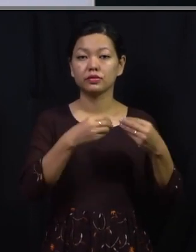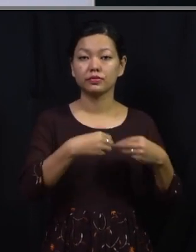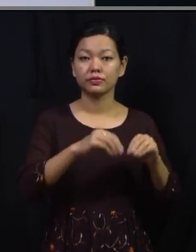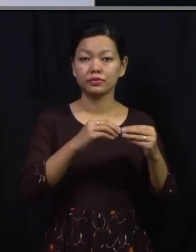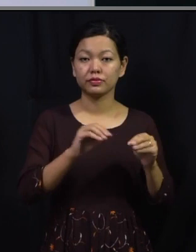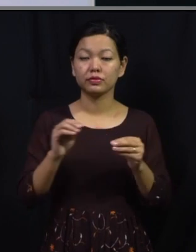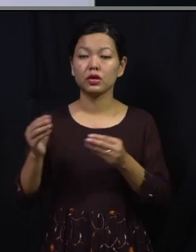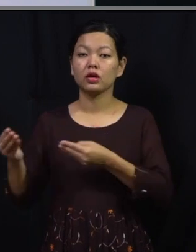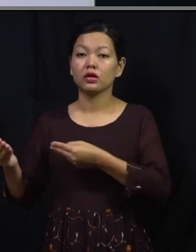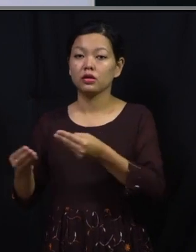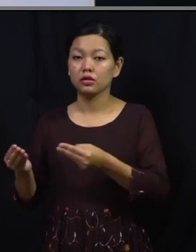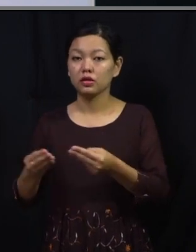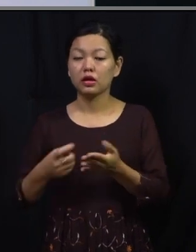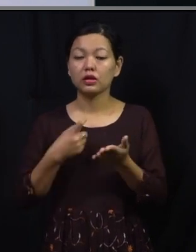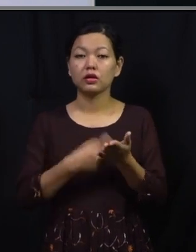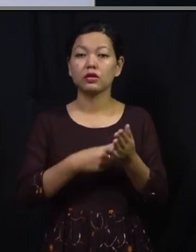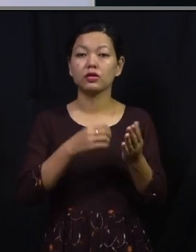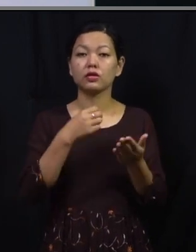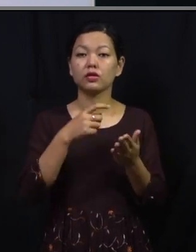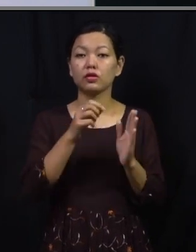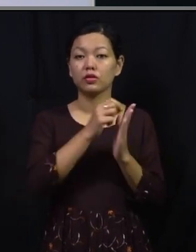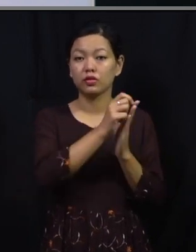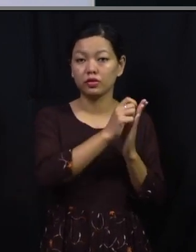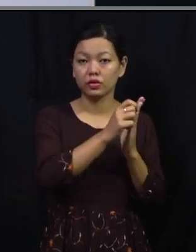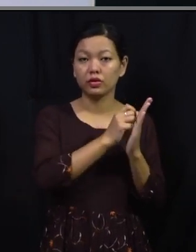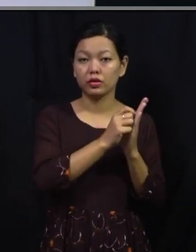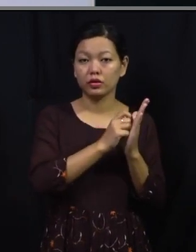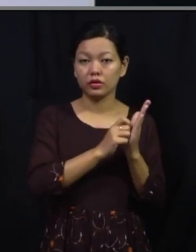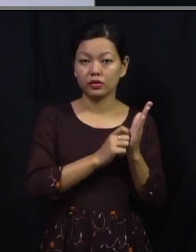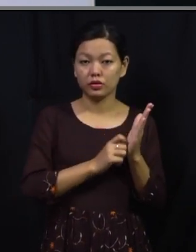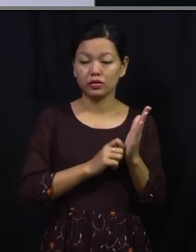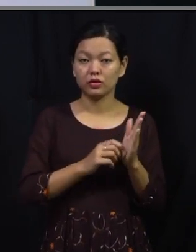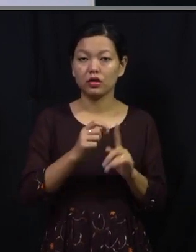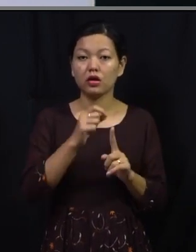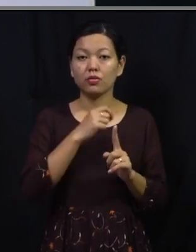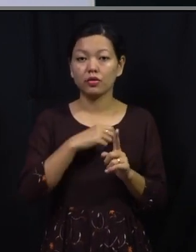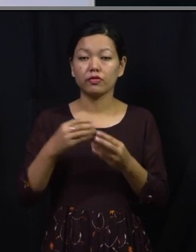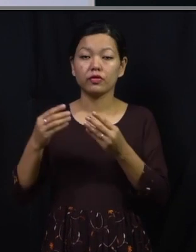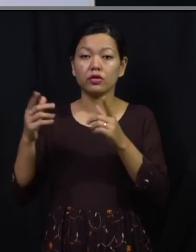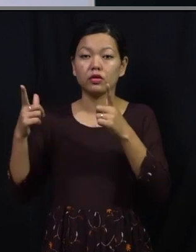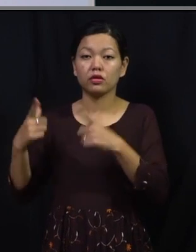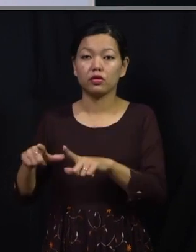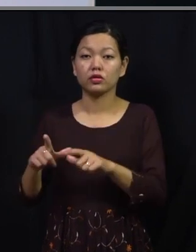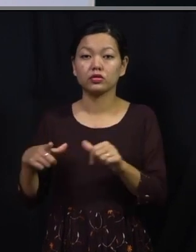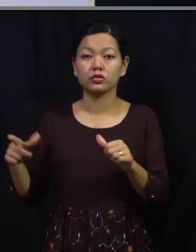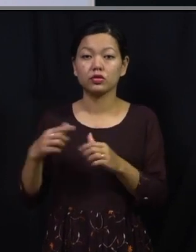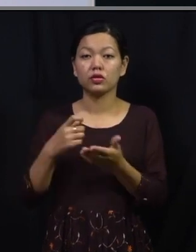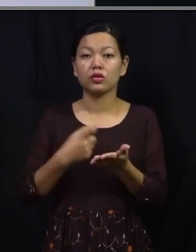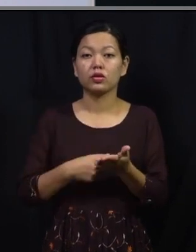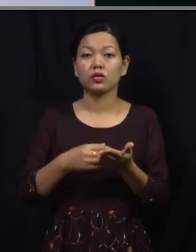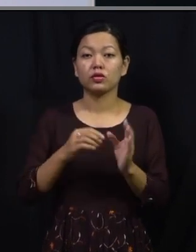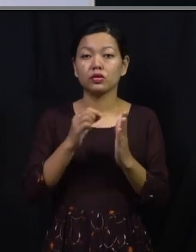trial balance, the next account that we maintain is the income statement. So in income statement, what we do